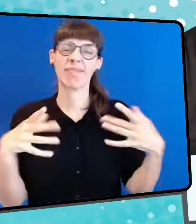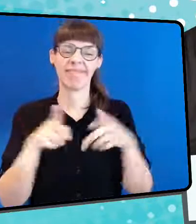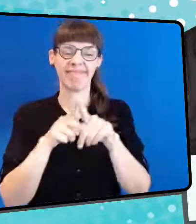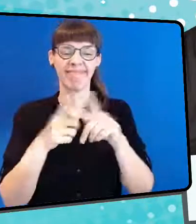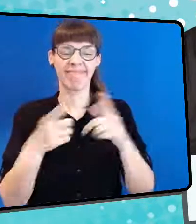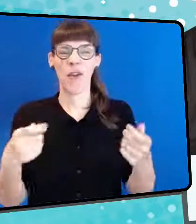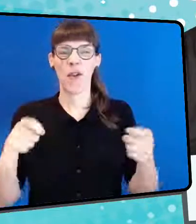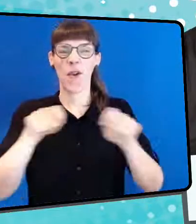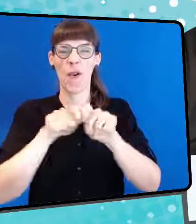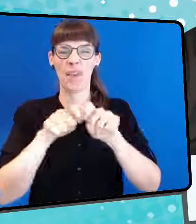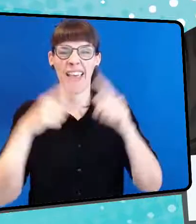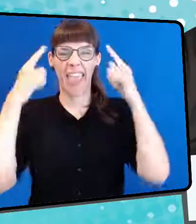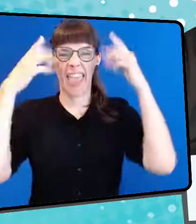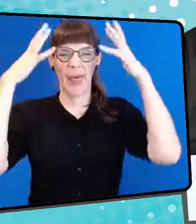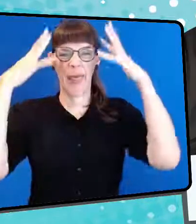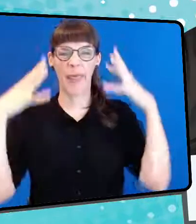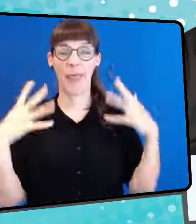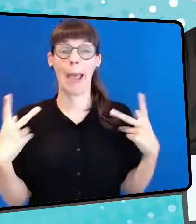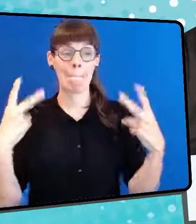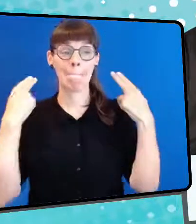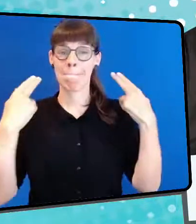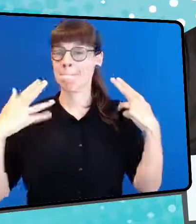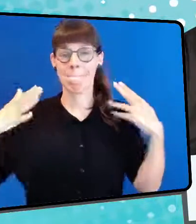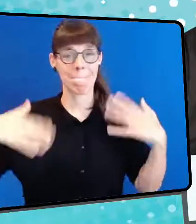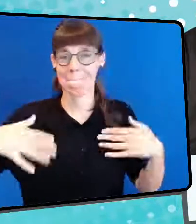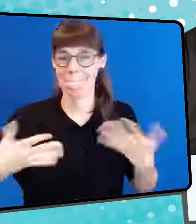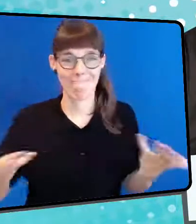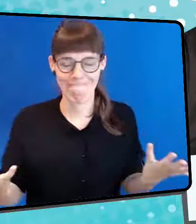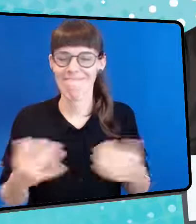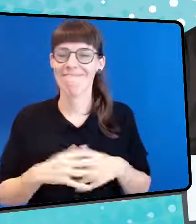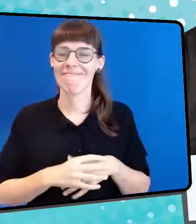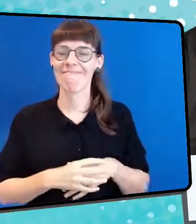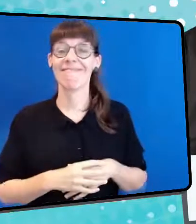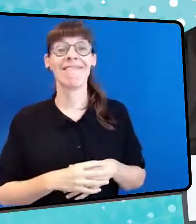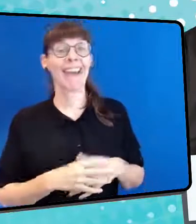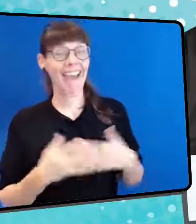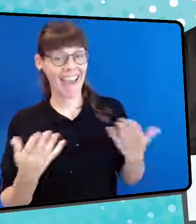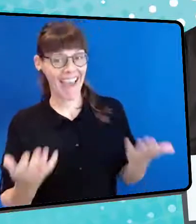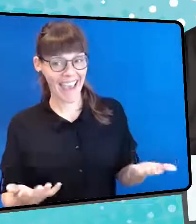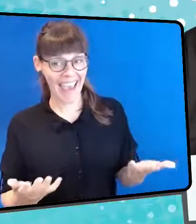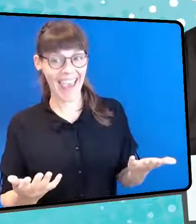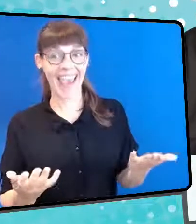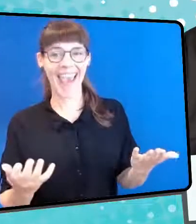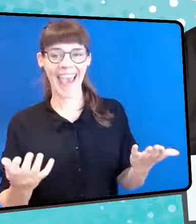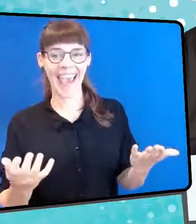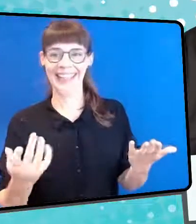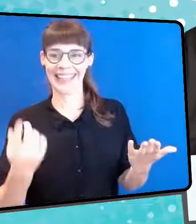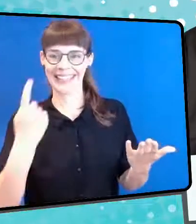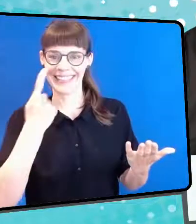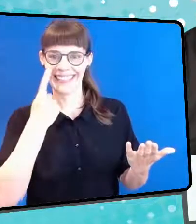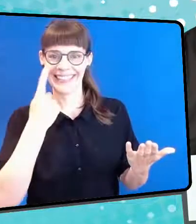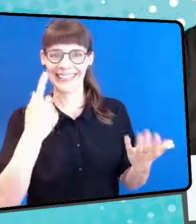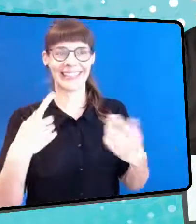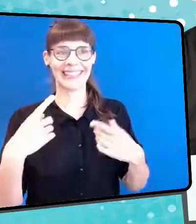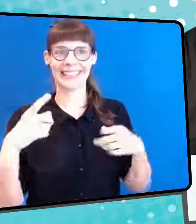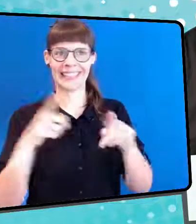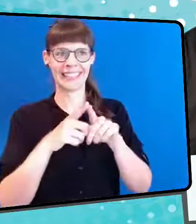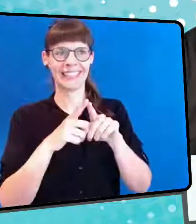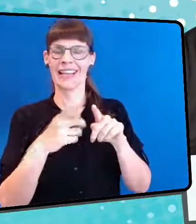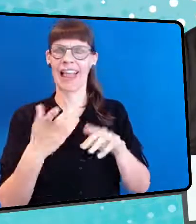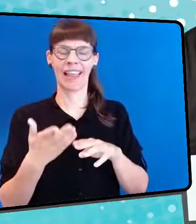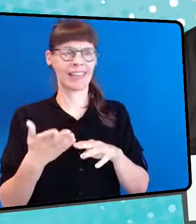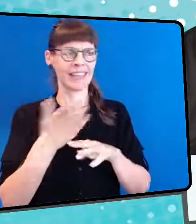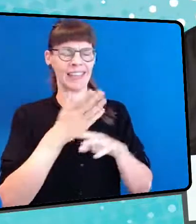So great to see. I was going to say, your speaker shot does look slightly different now to